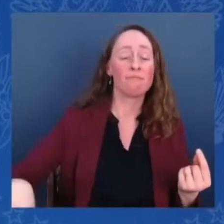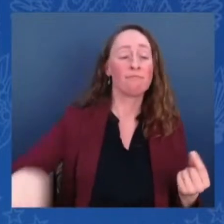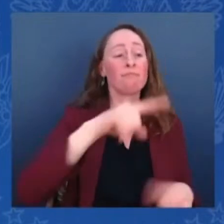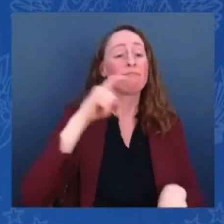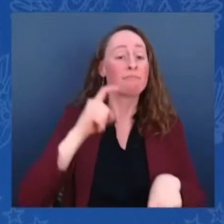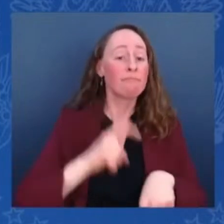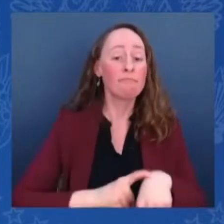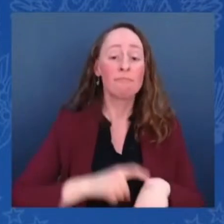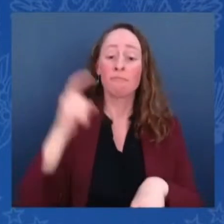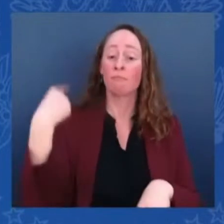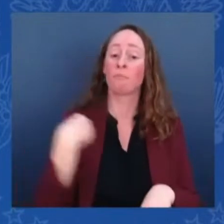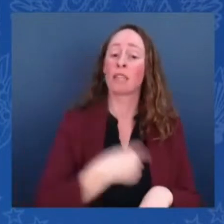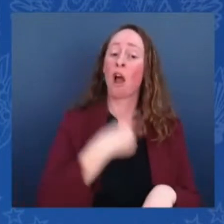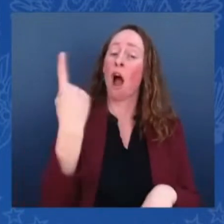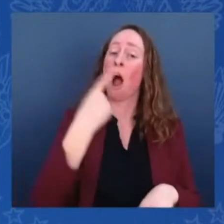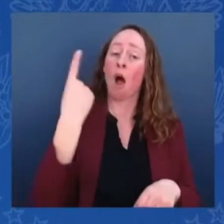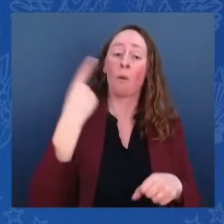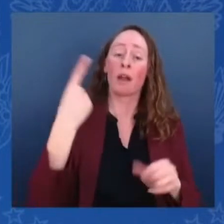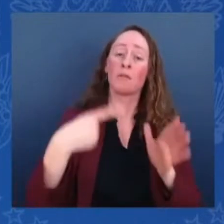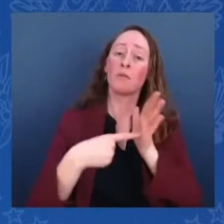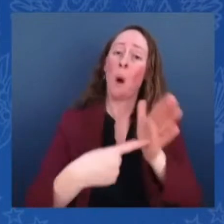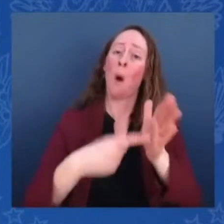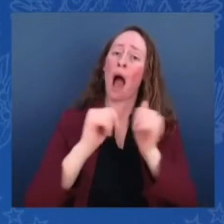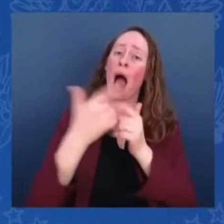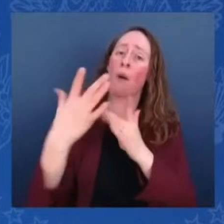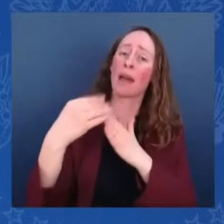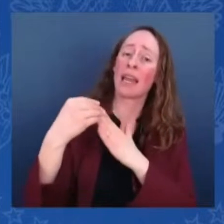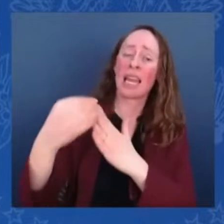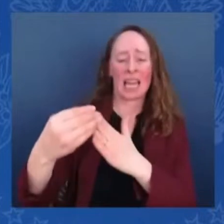of our power, but the power of our example.